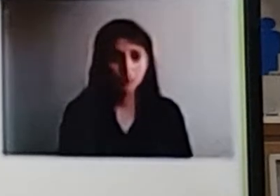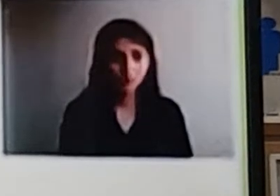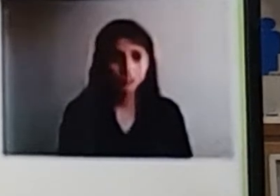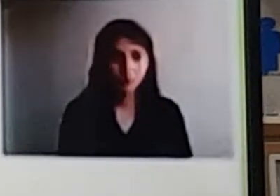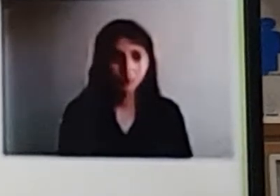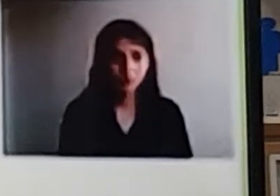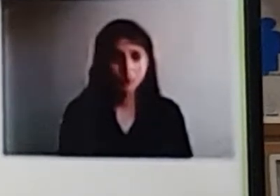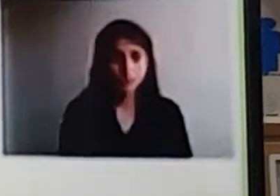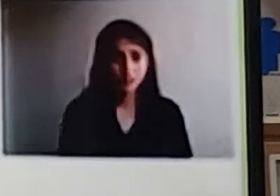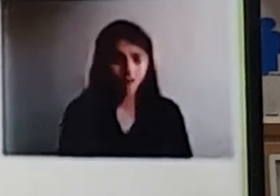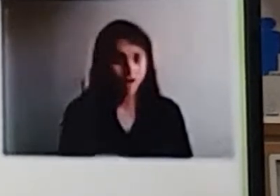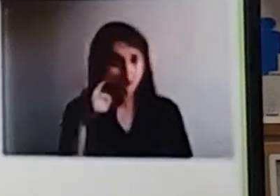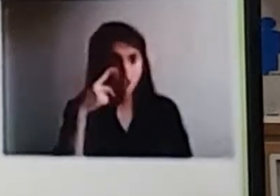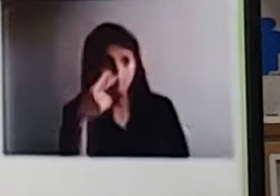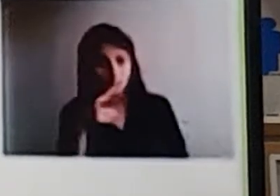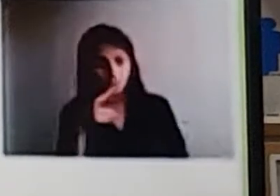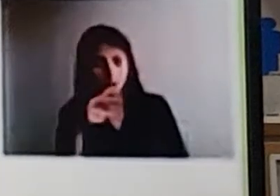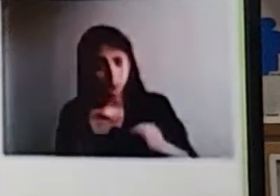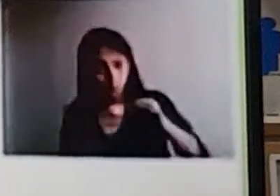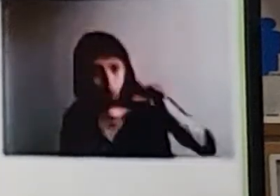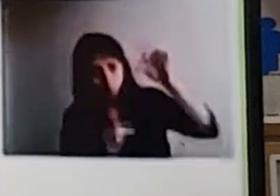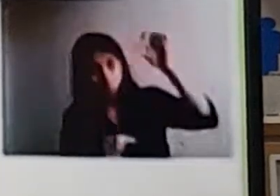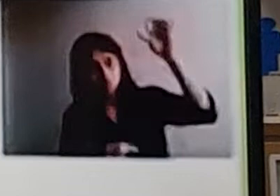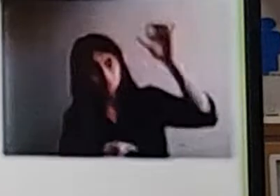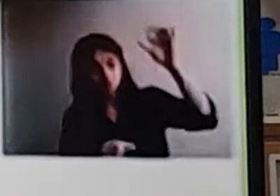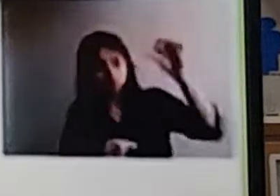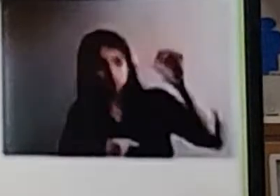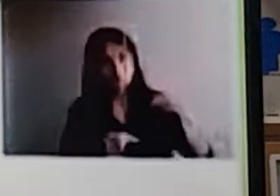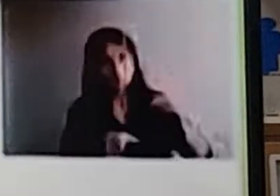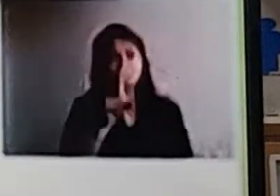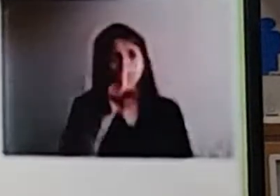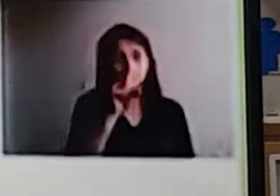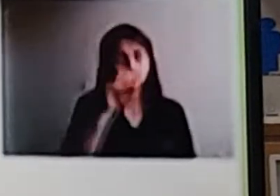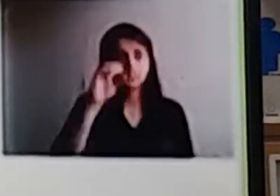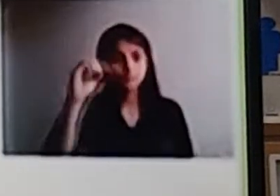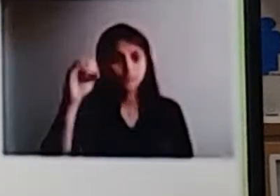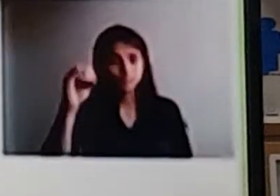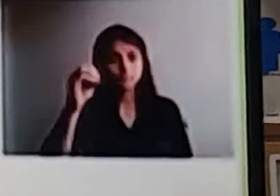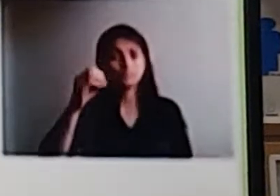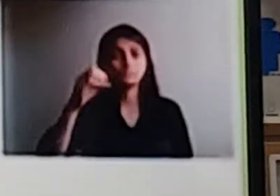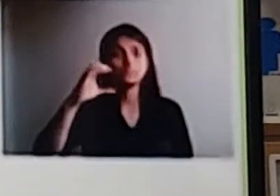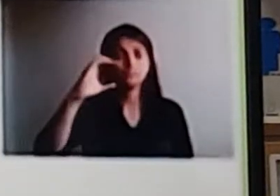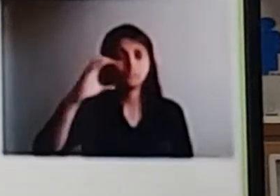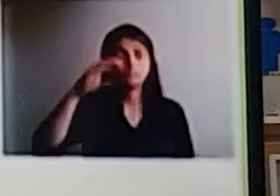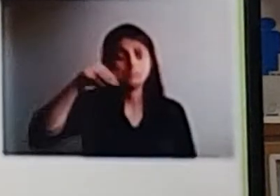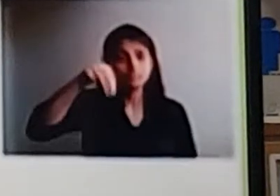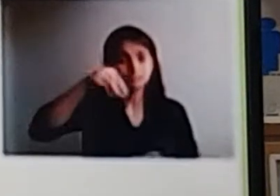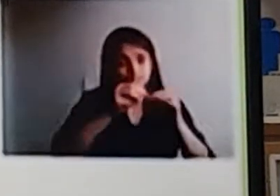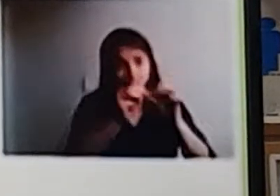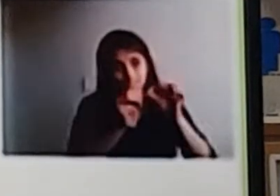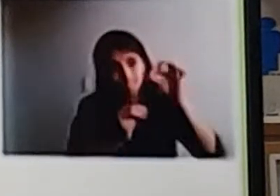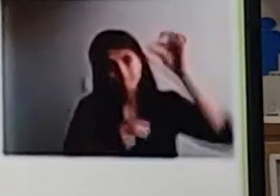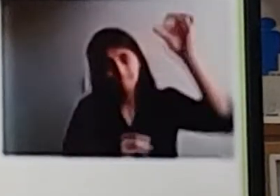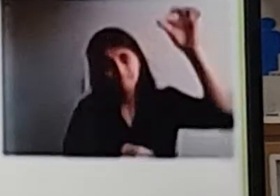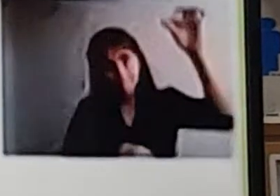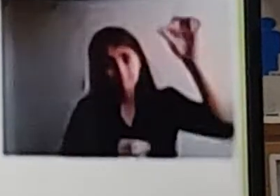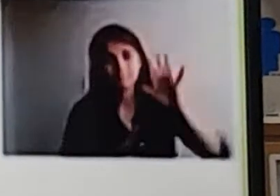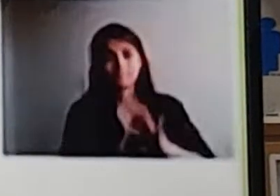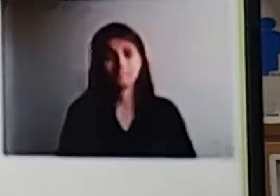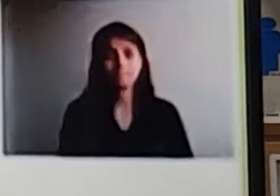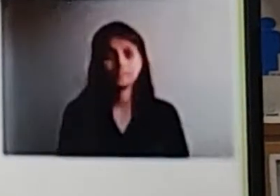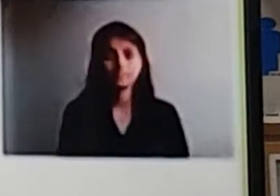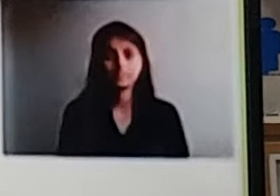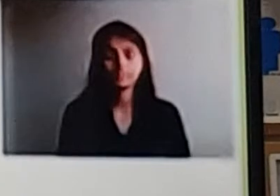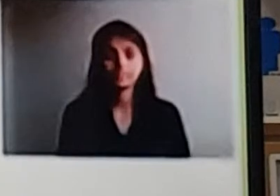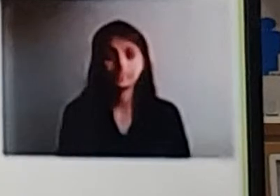centimeters. And also they need to take the measurement of the side bar, which should be 1 meter, so that